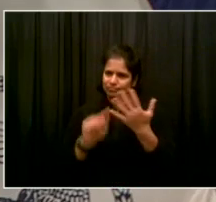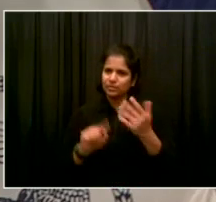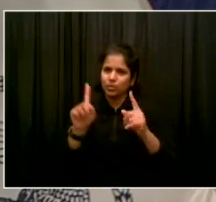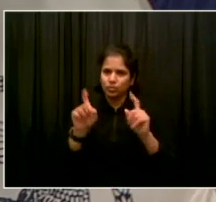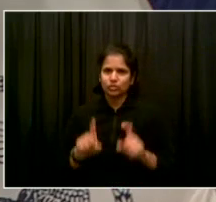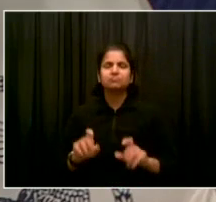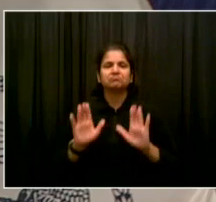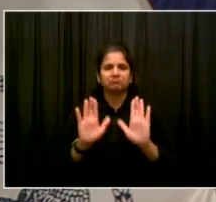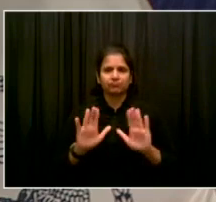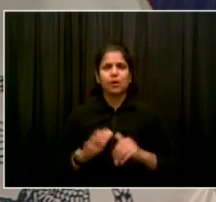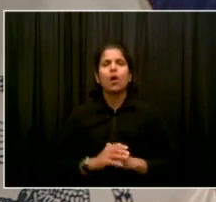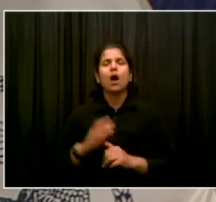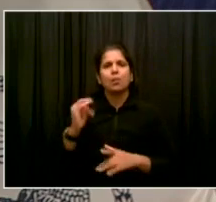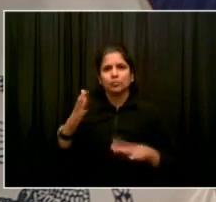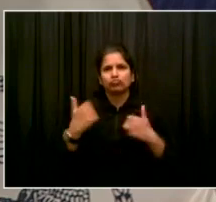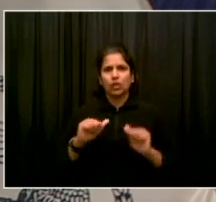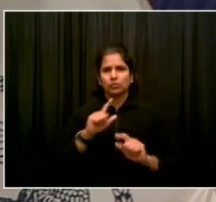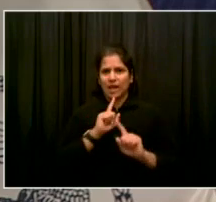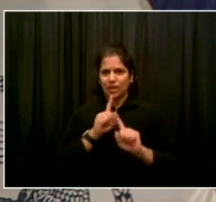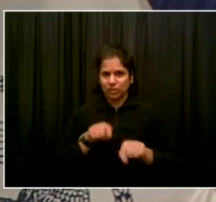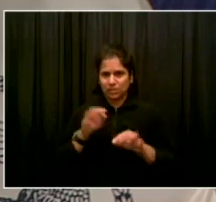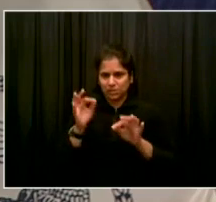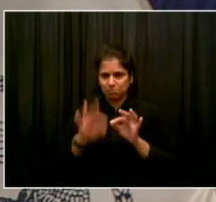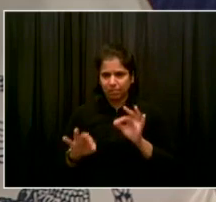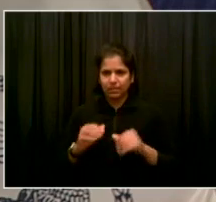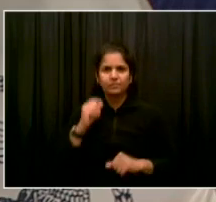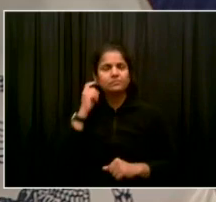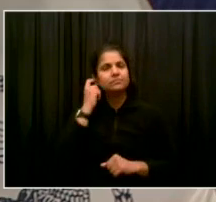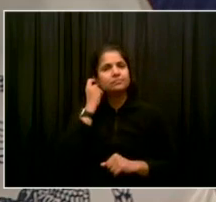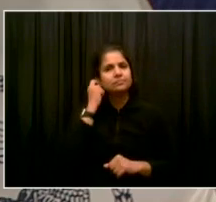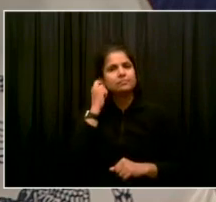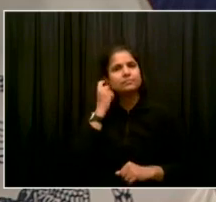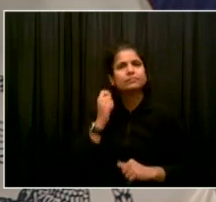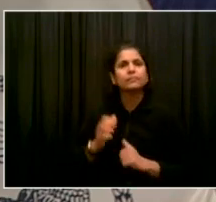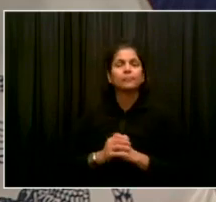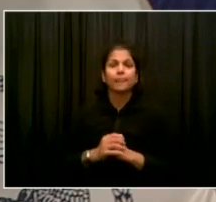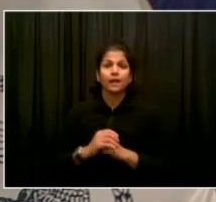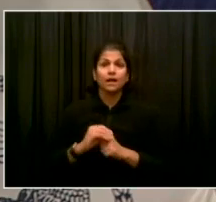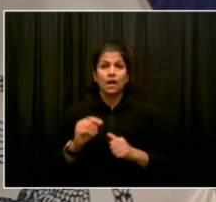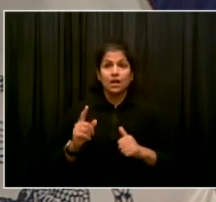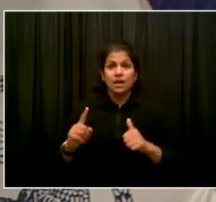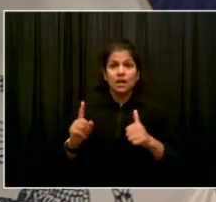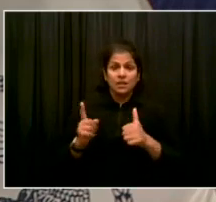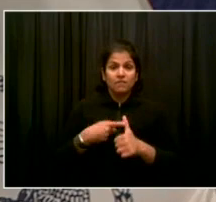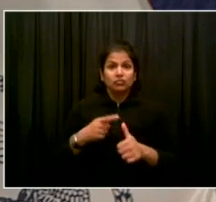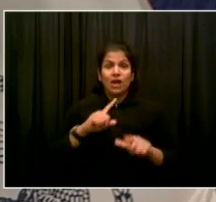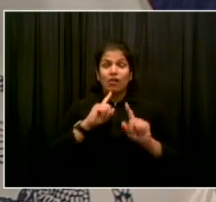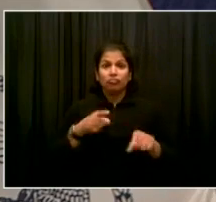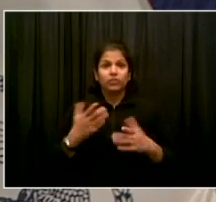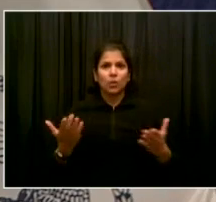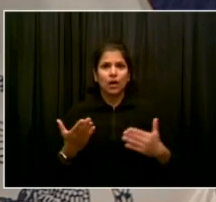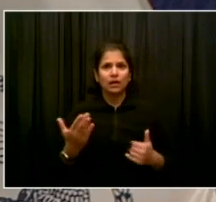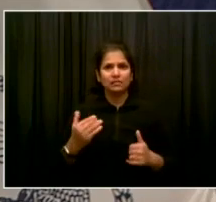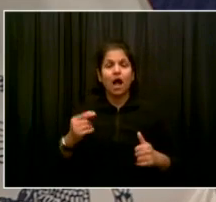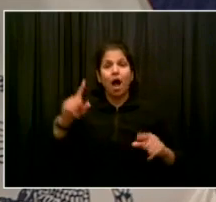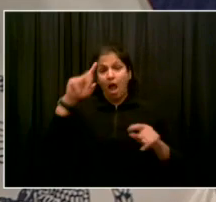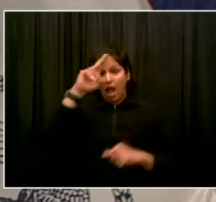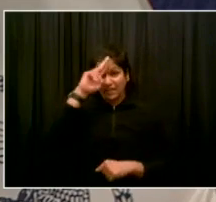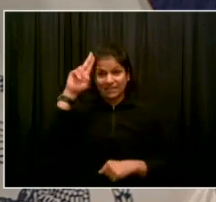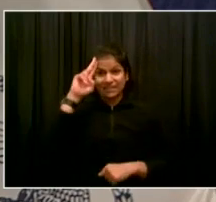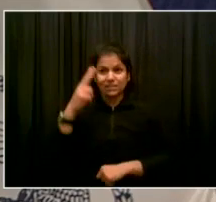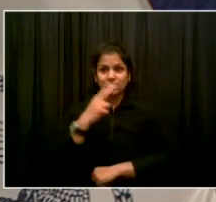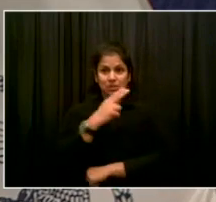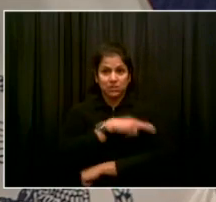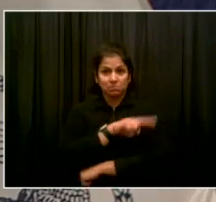The first part I want to pull out of that is what's happening in our hospitals. You use the